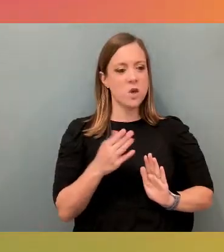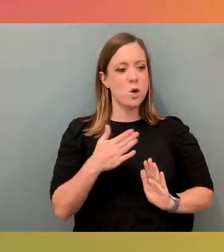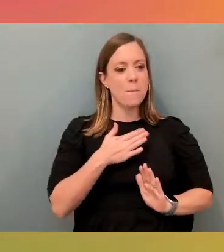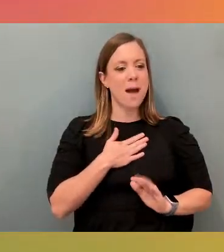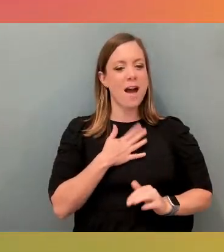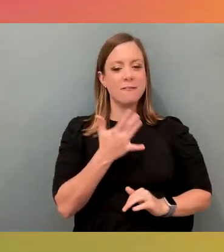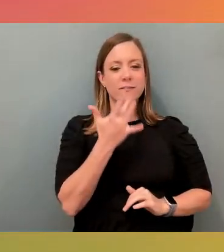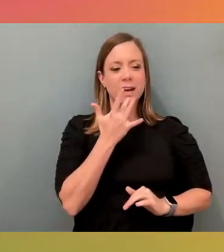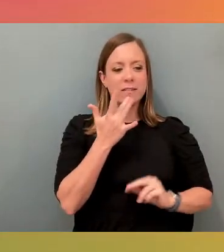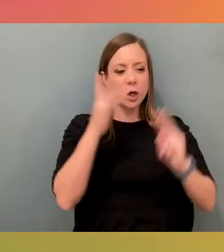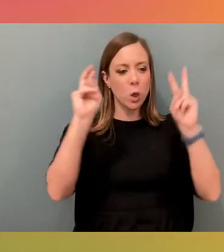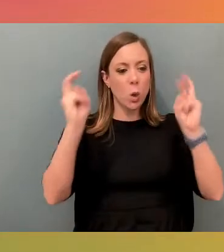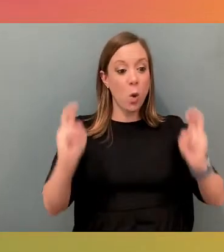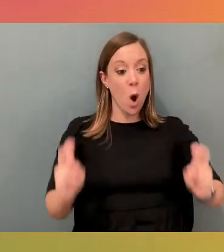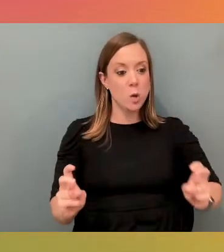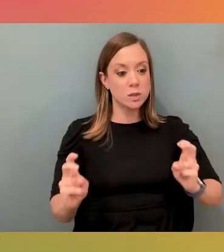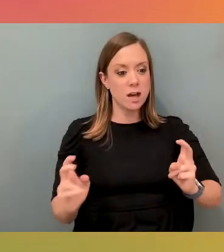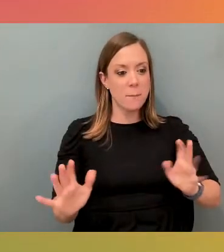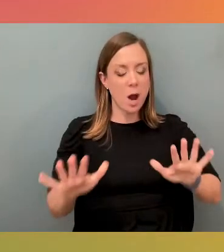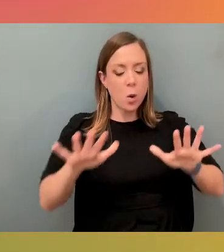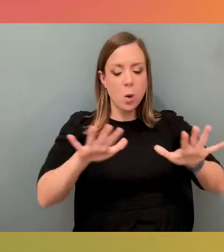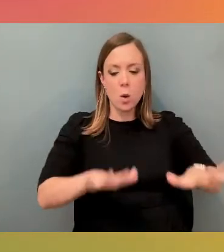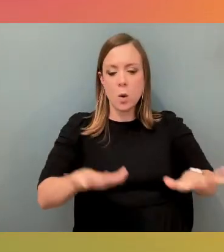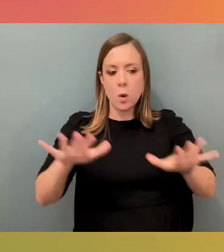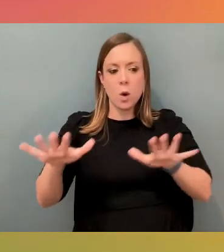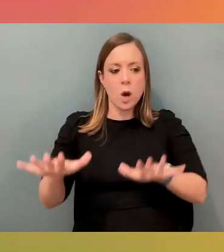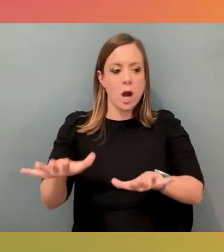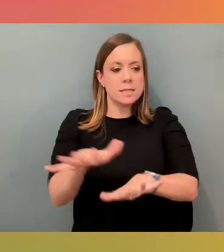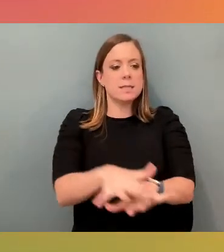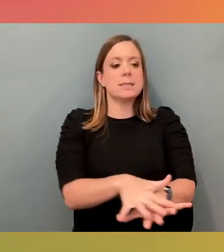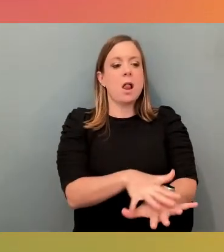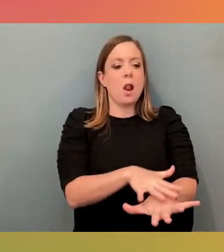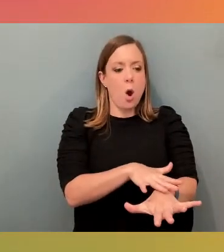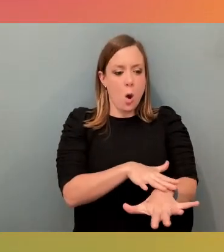quotes about slowing down with you right here.